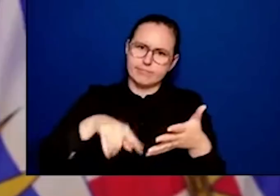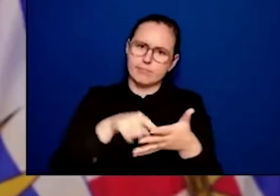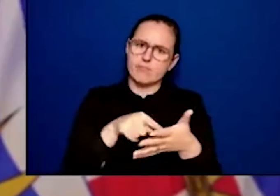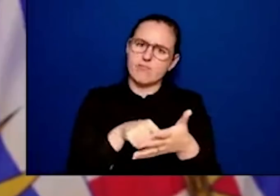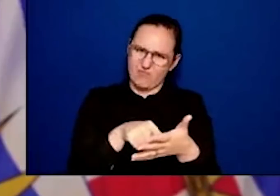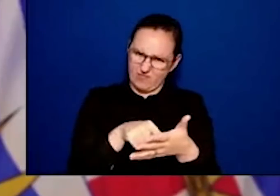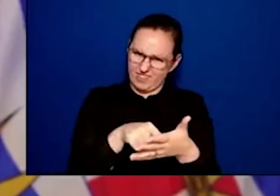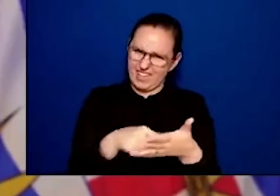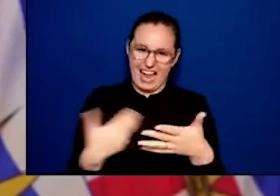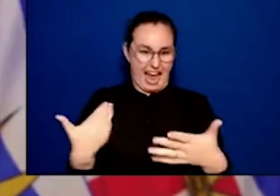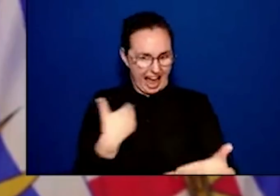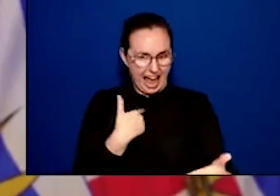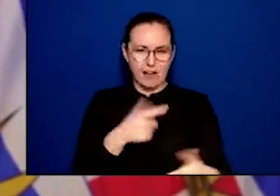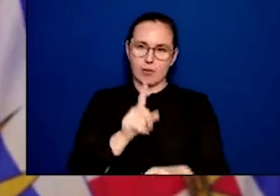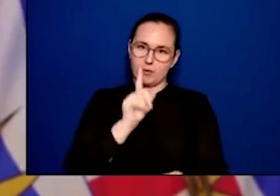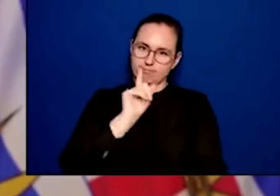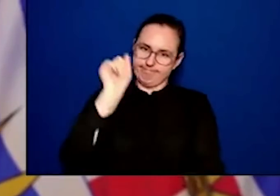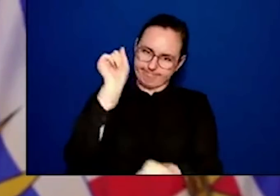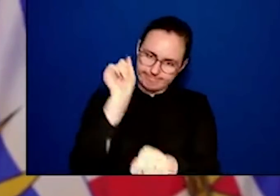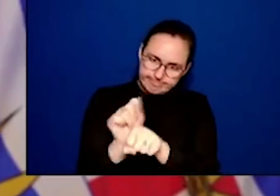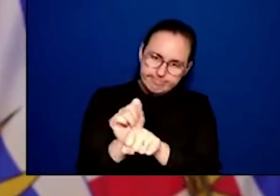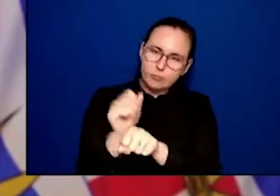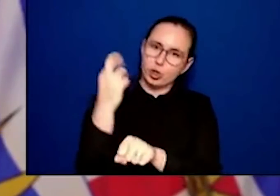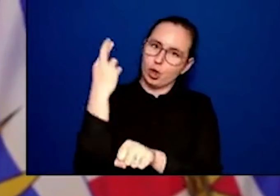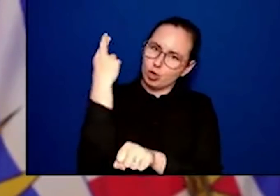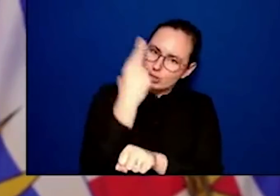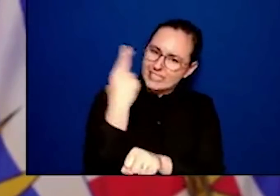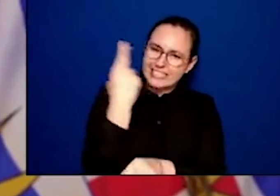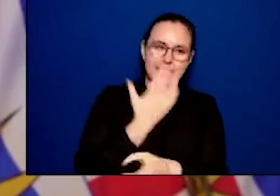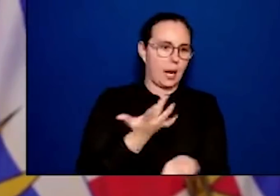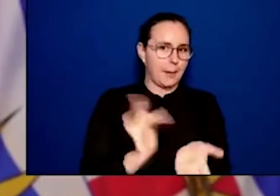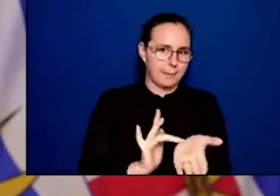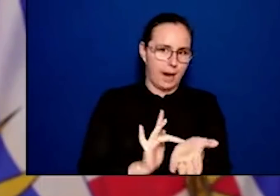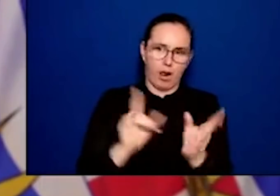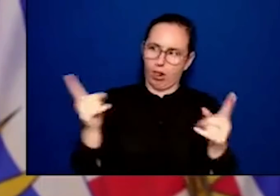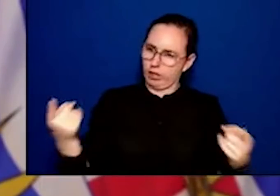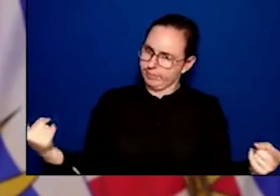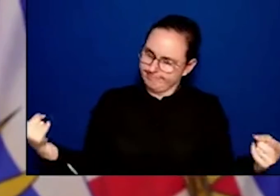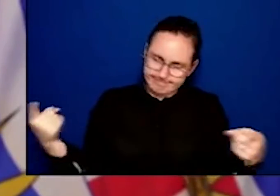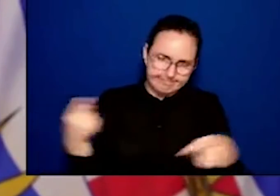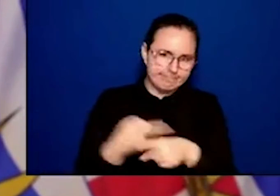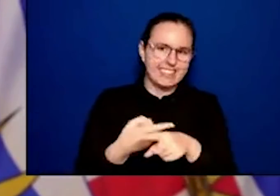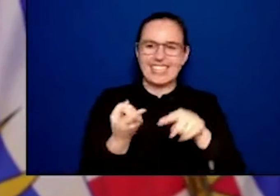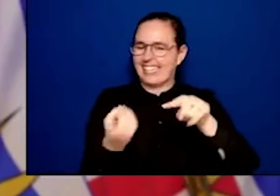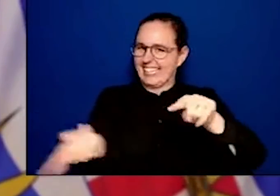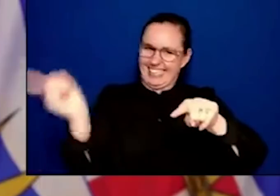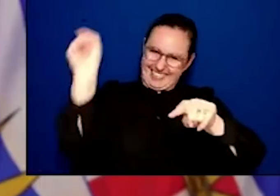are very few. The requirements, again, that outside healthcare